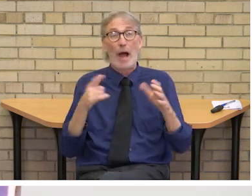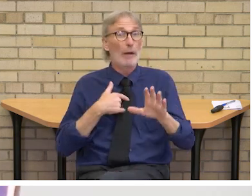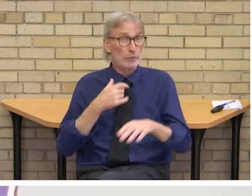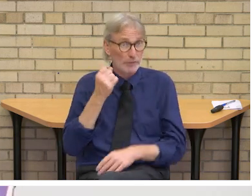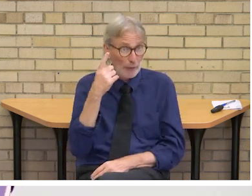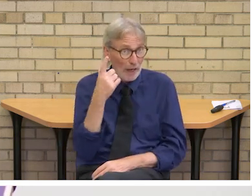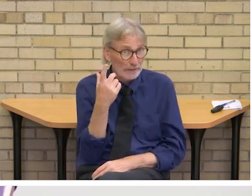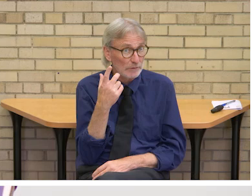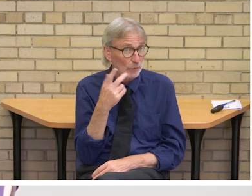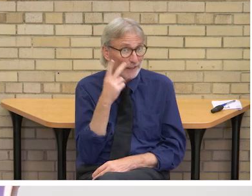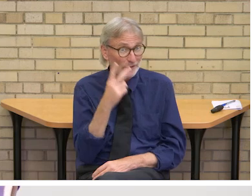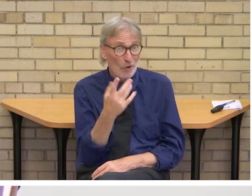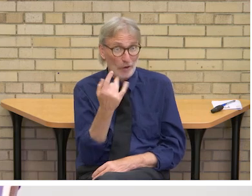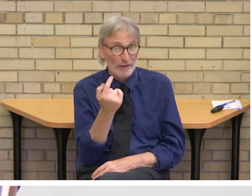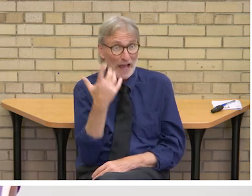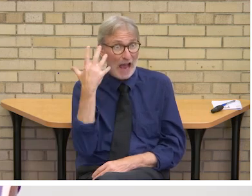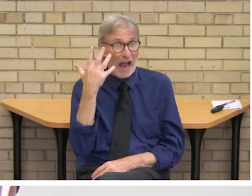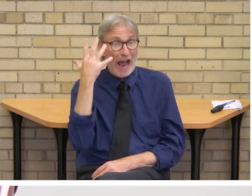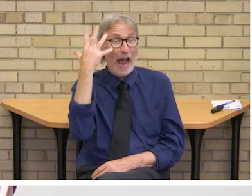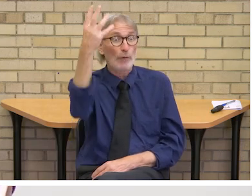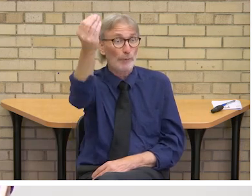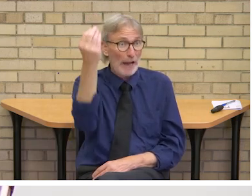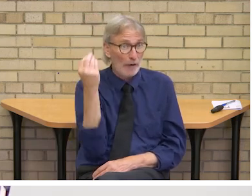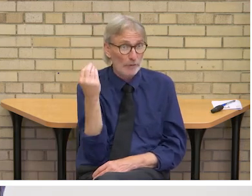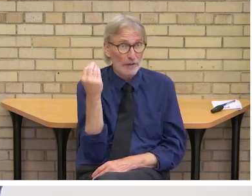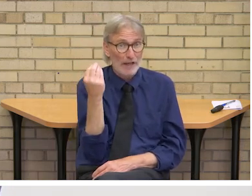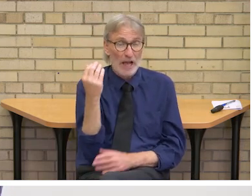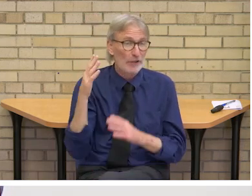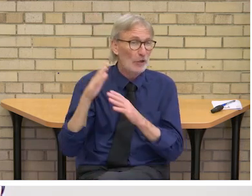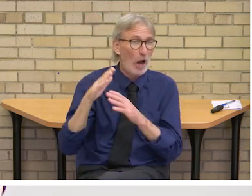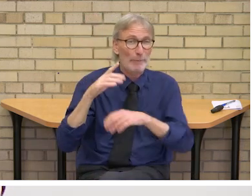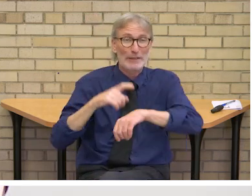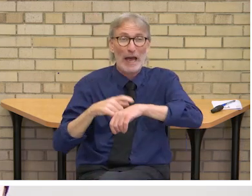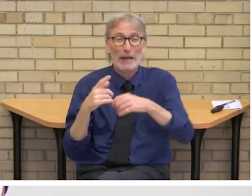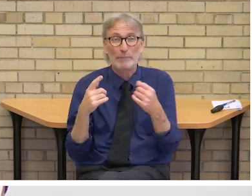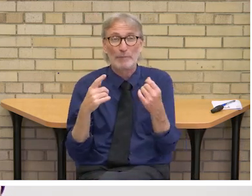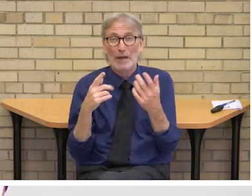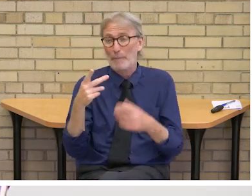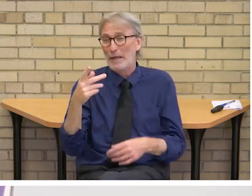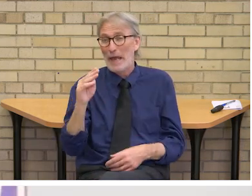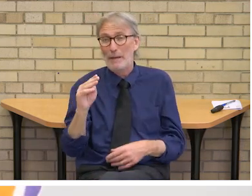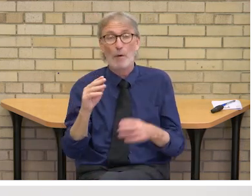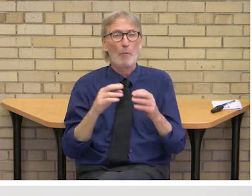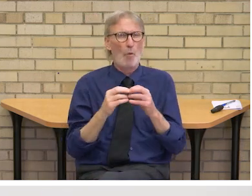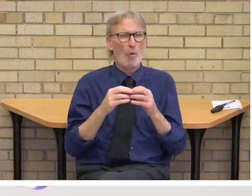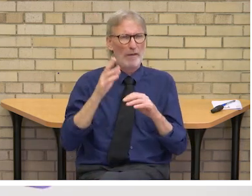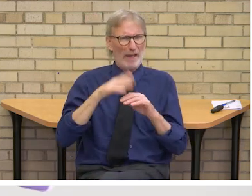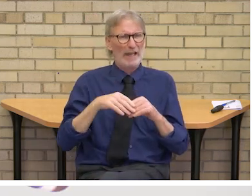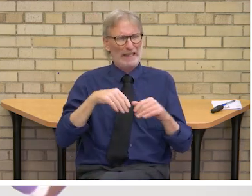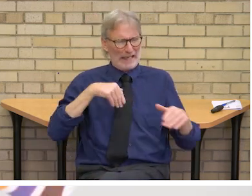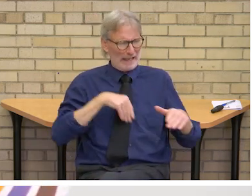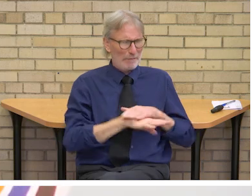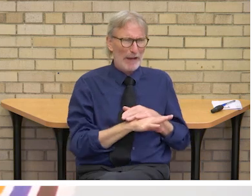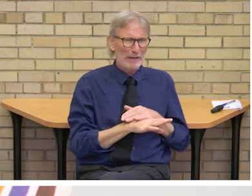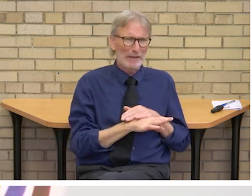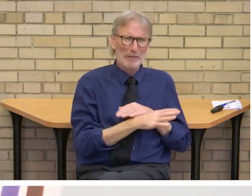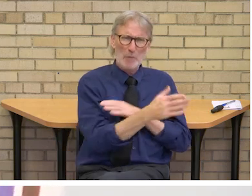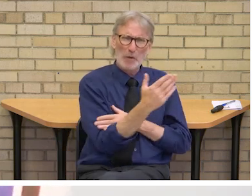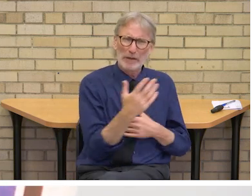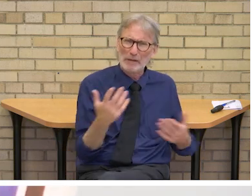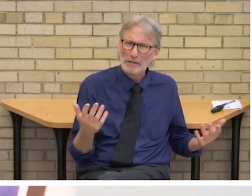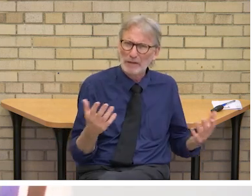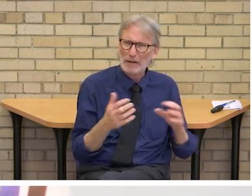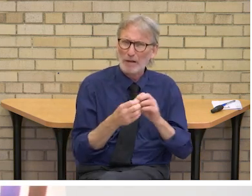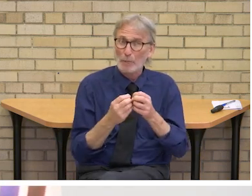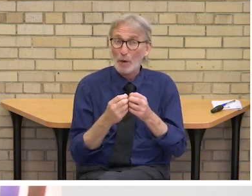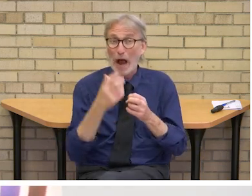it. The outbound peak PM is much higher volume than the inbound peak AM, like the number of